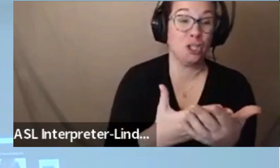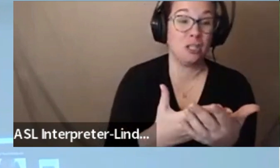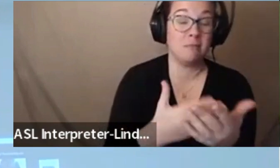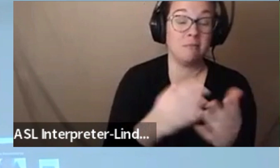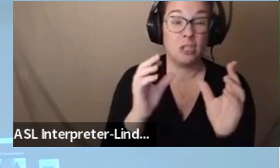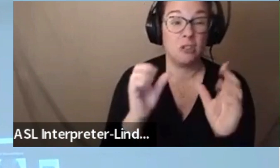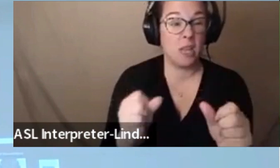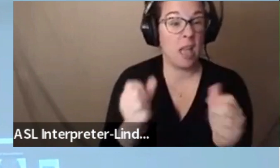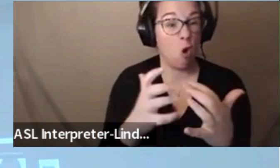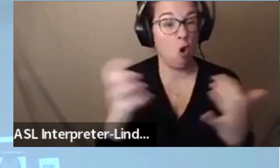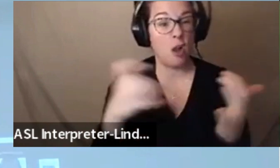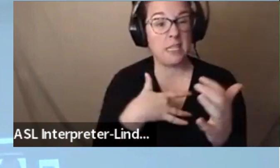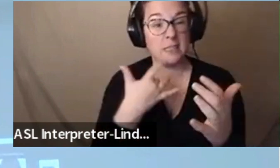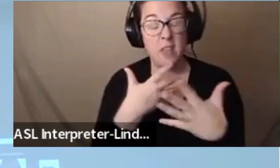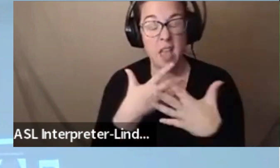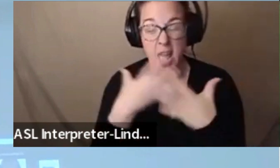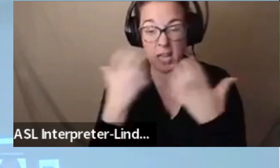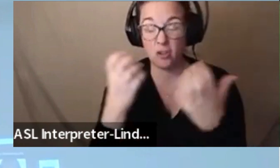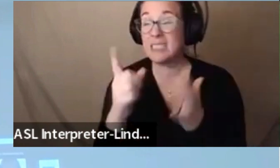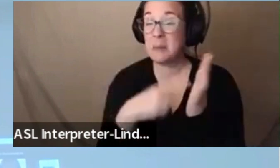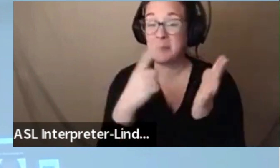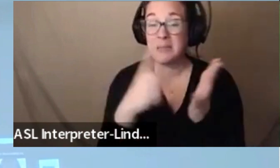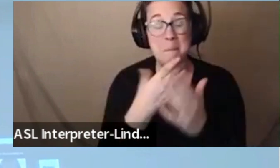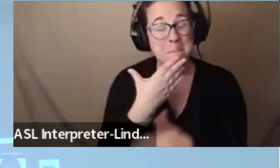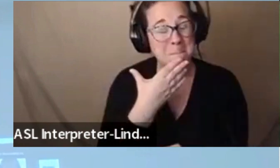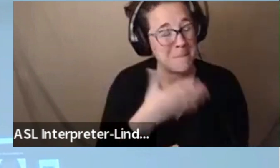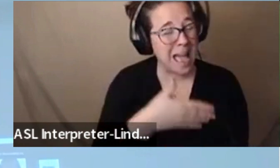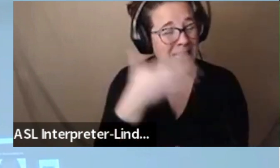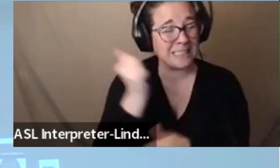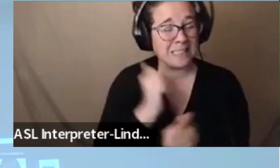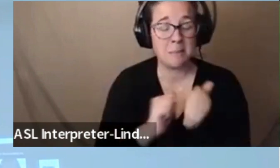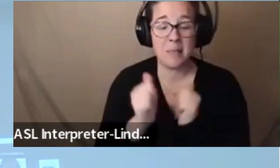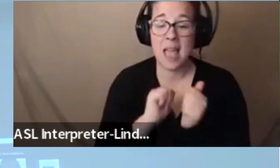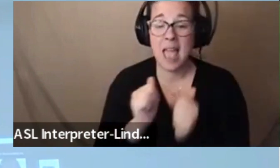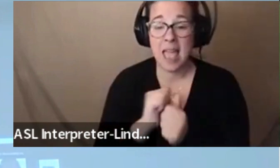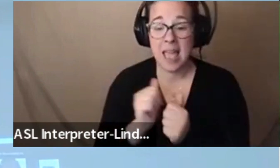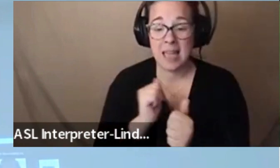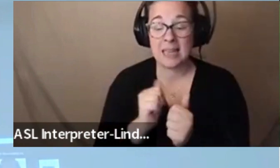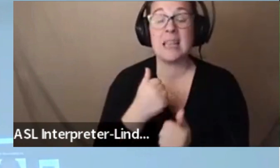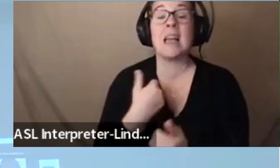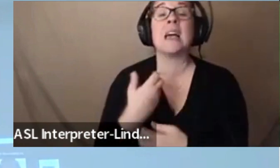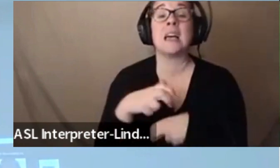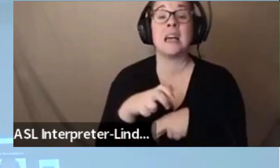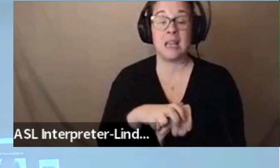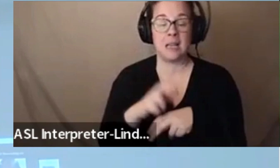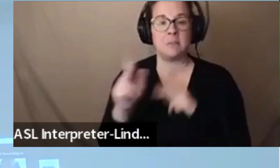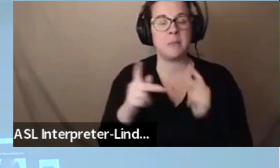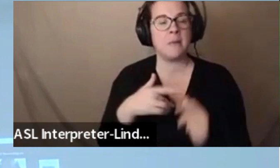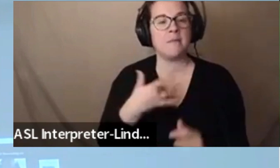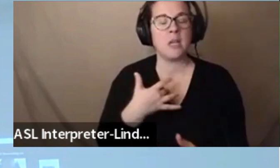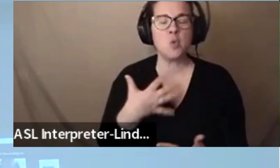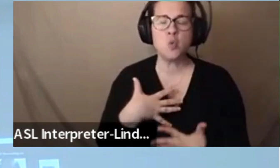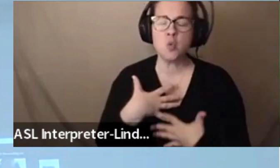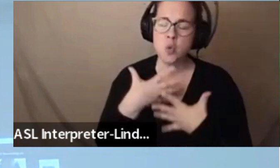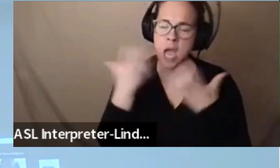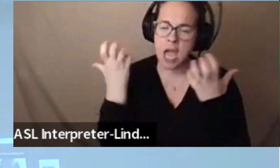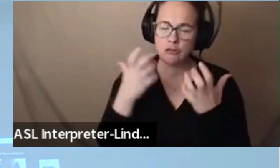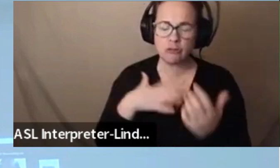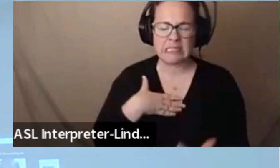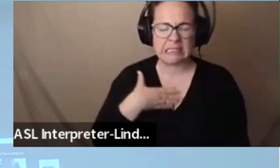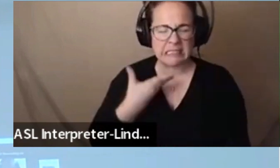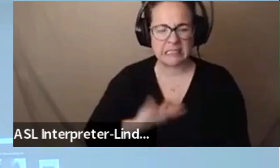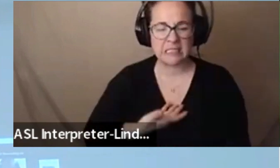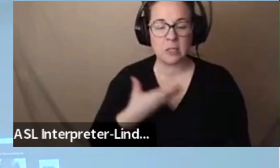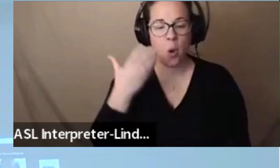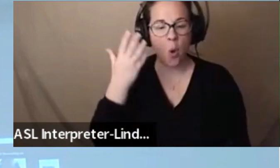make you feel challenged. It can make the audience angry. Some of the best pieces of work have made people very angry when they first saw